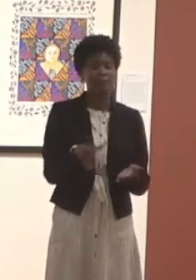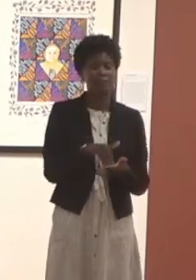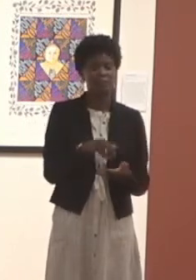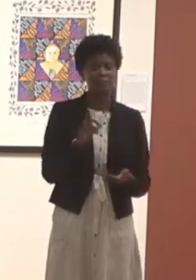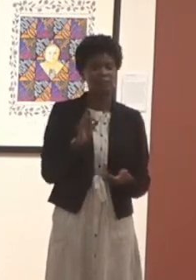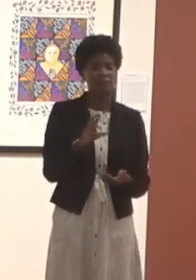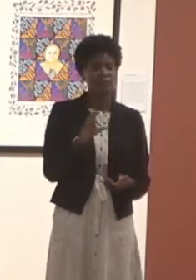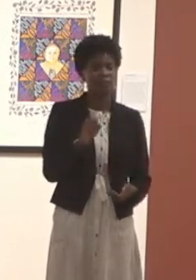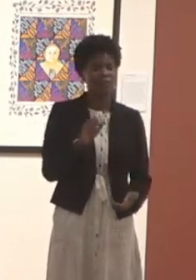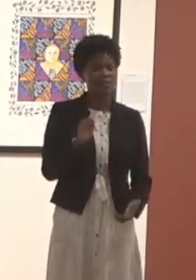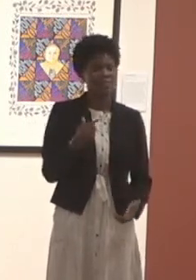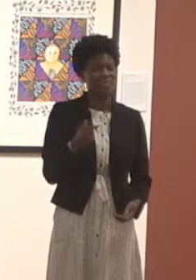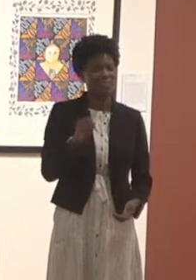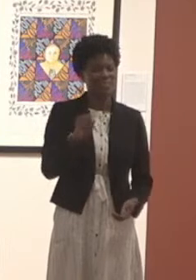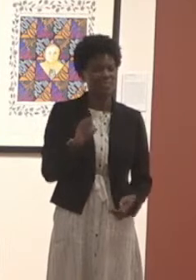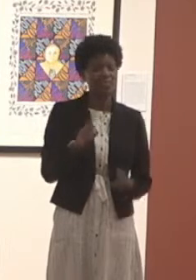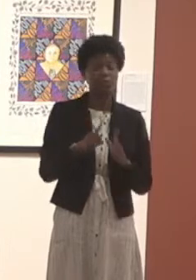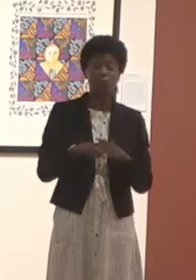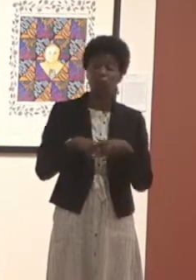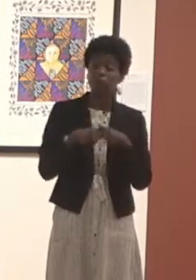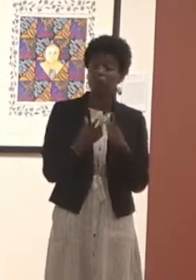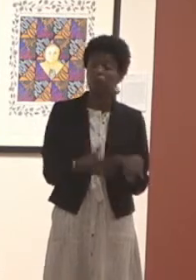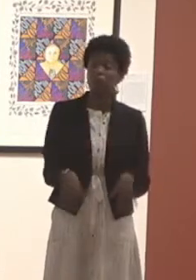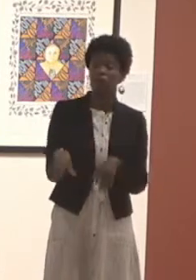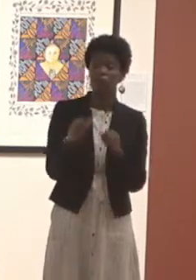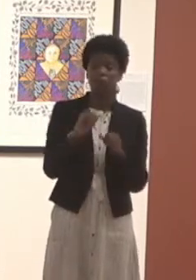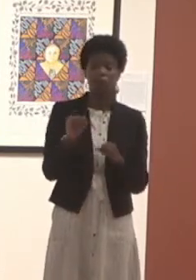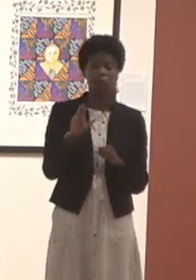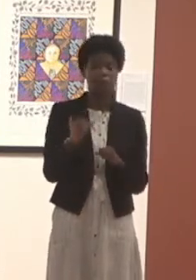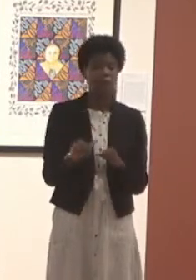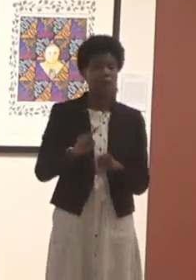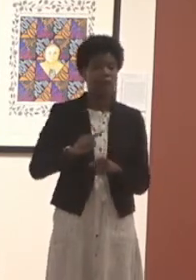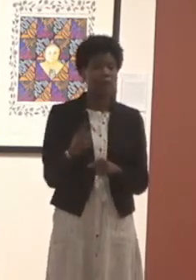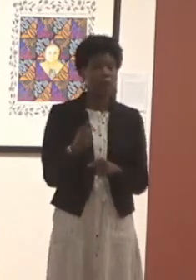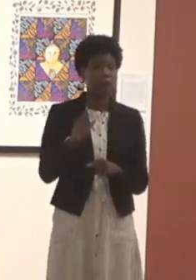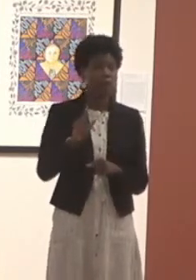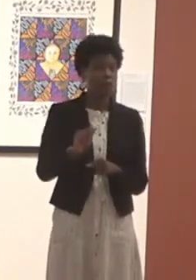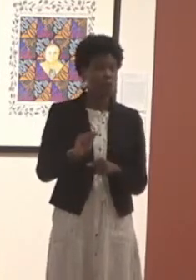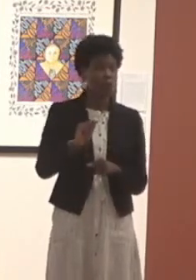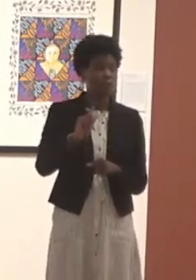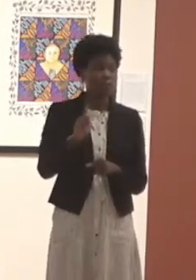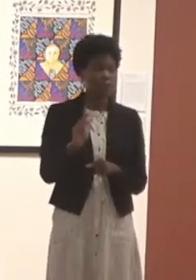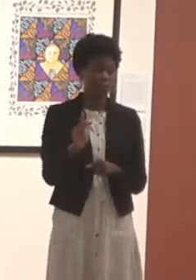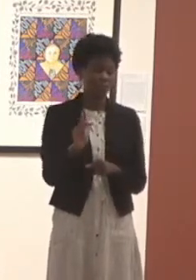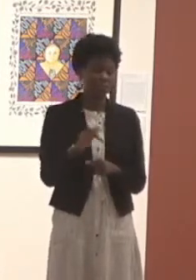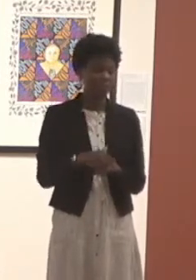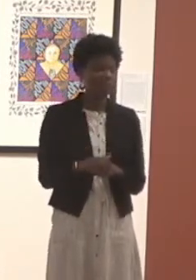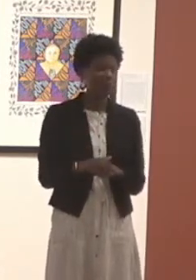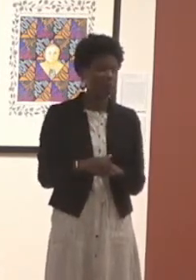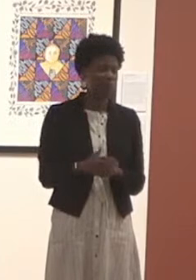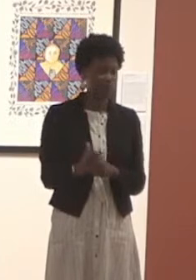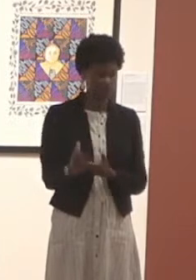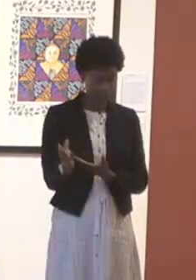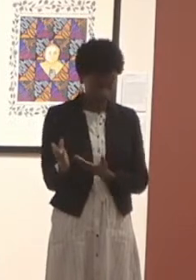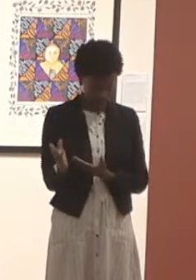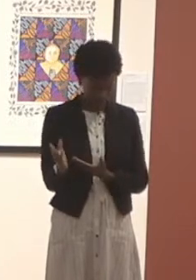Dr. Saggese, which will begin the new directorship on July 1st, 2023.